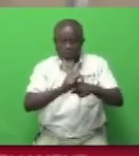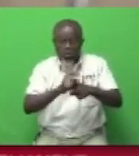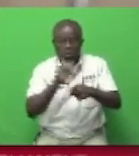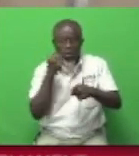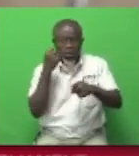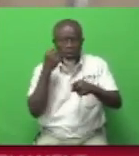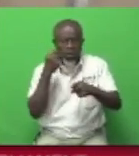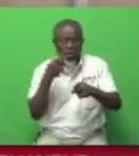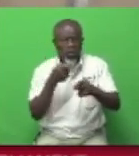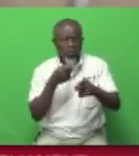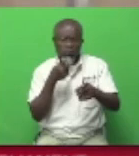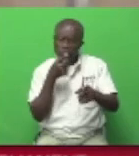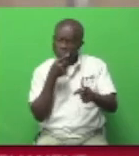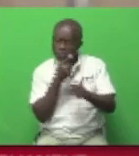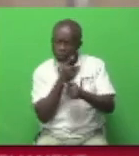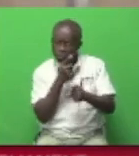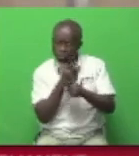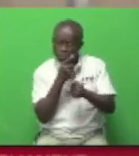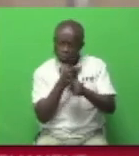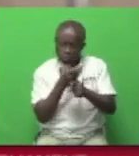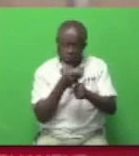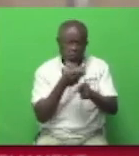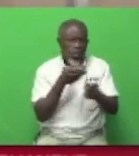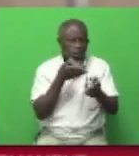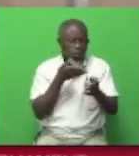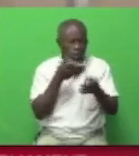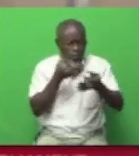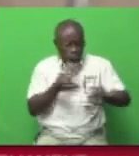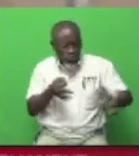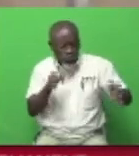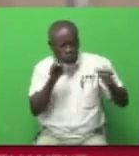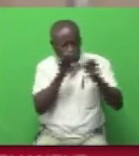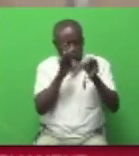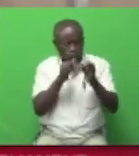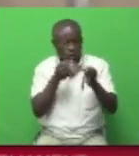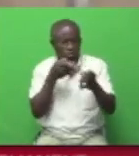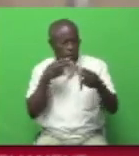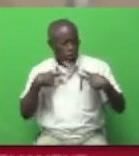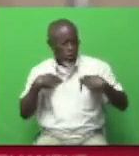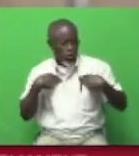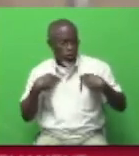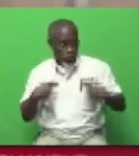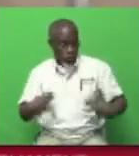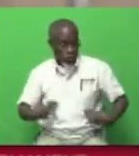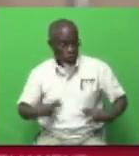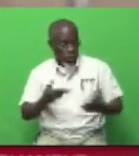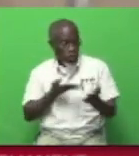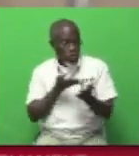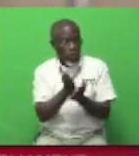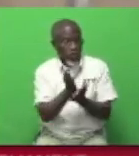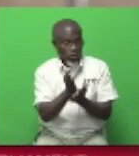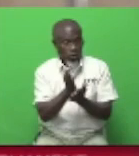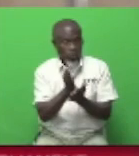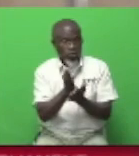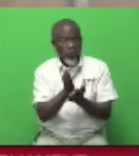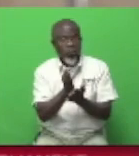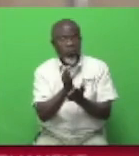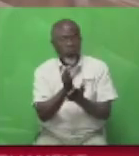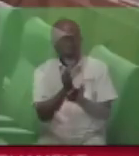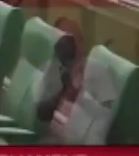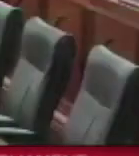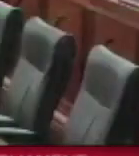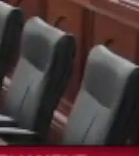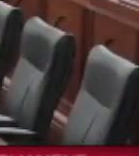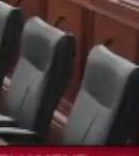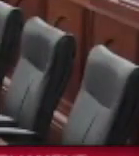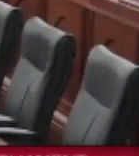of human rights. Again, that is as the Office of the Attorney General and the Ministry of Legal Affairs. Senator Sooklal, you have